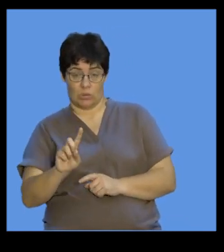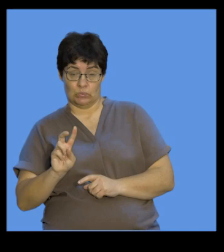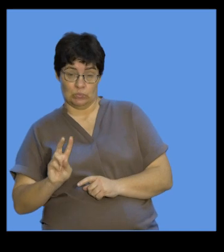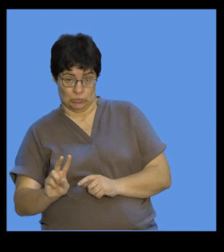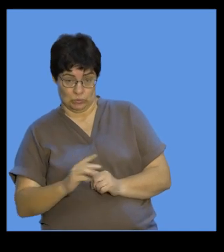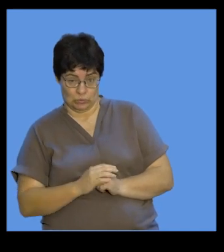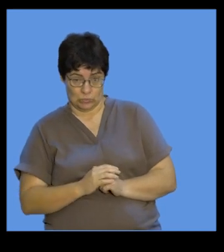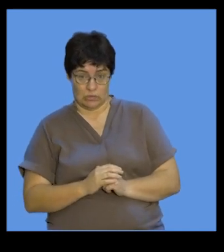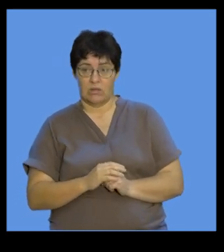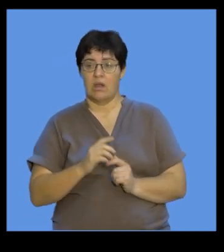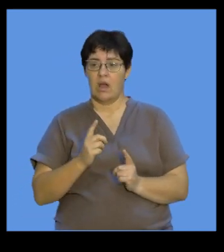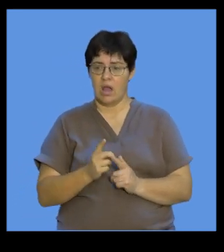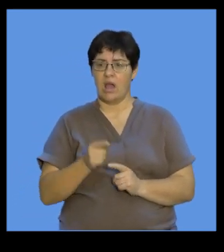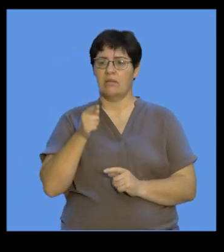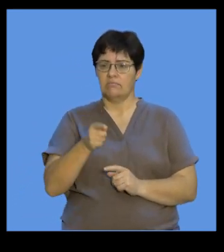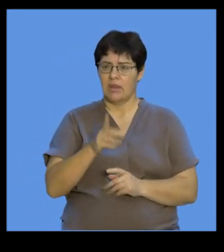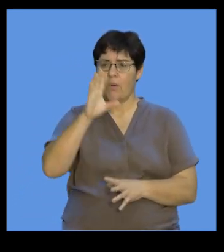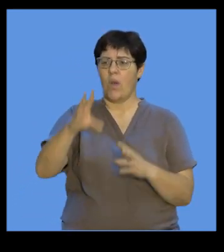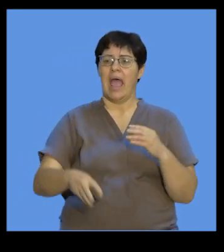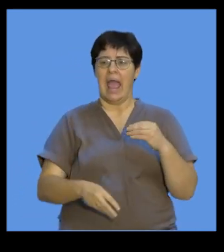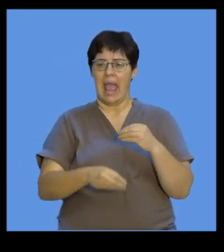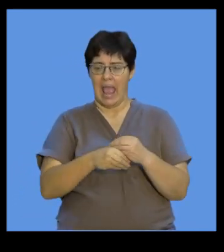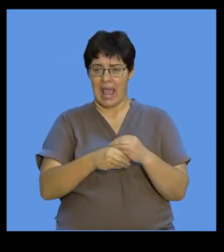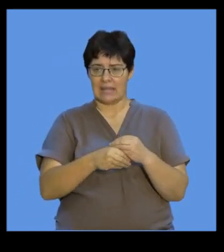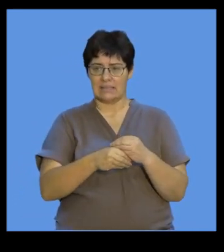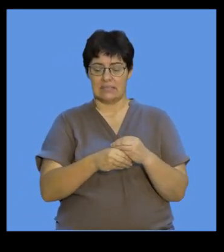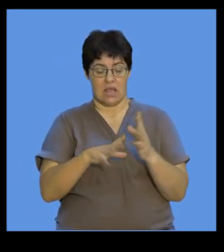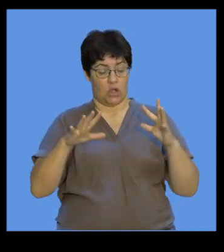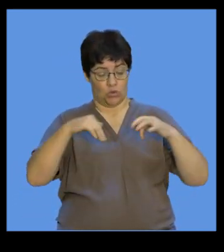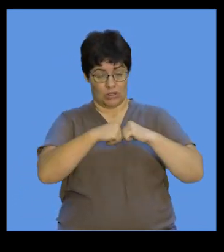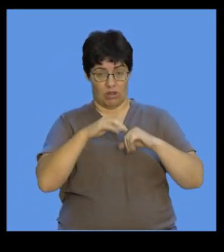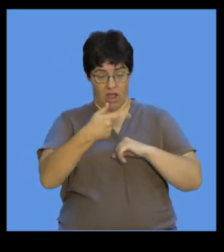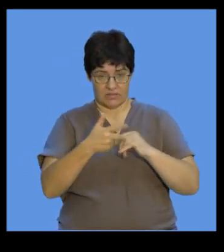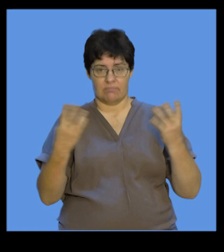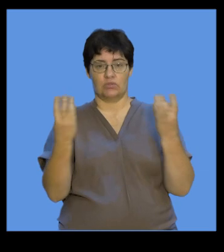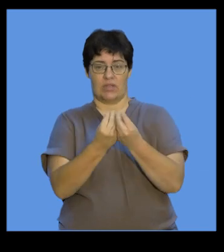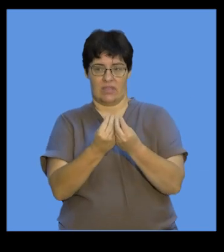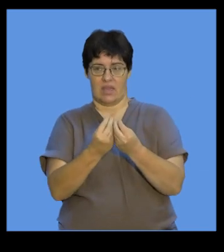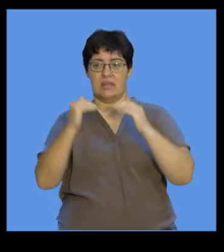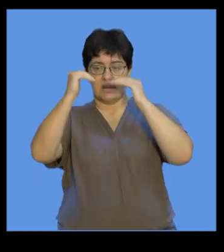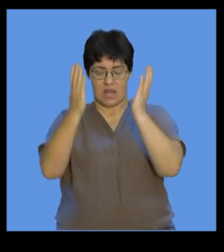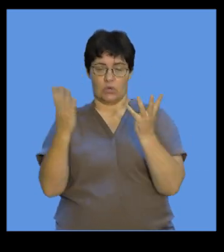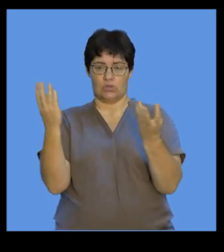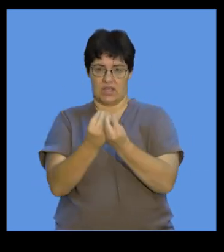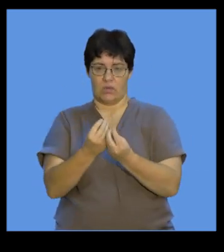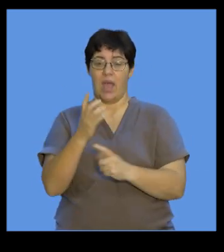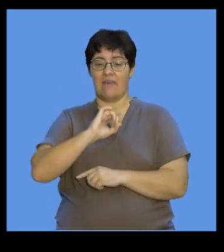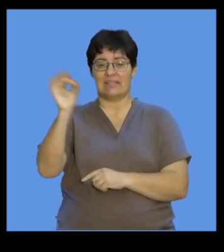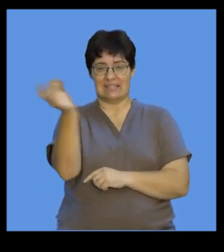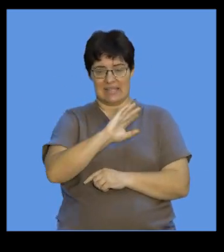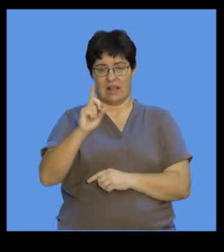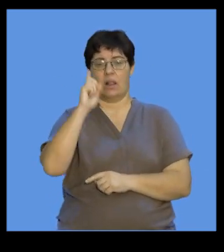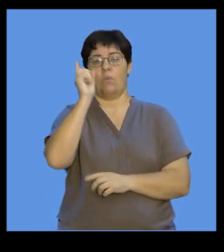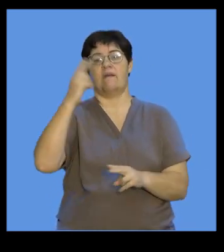object, so we add their masses together, and we have a single final velocity.